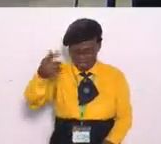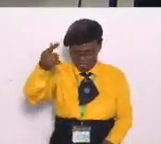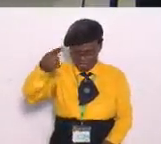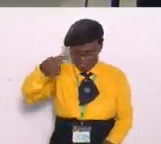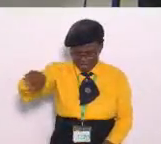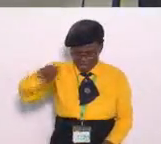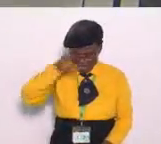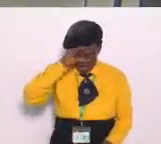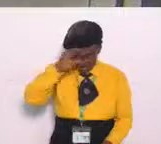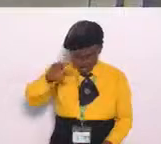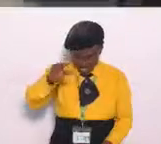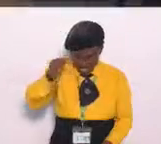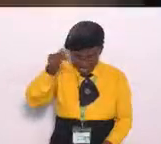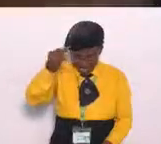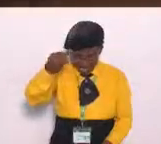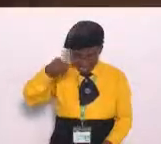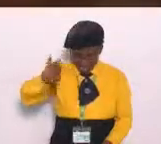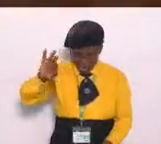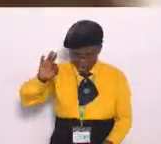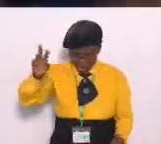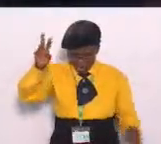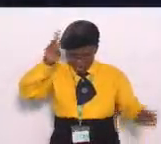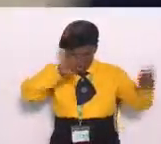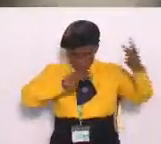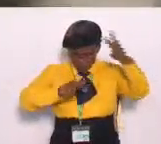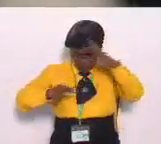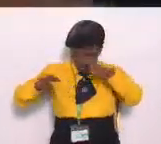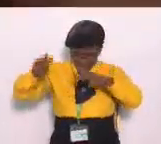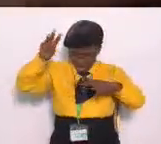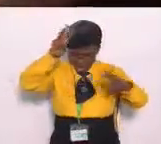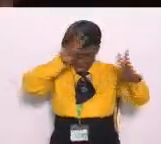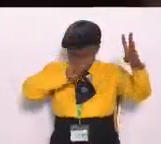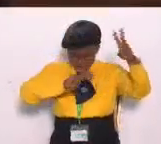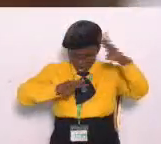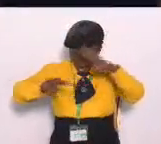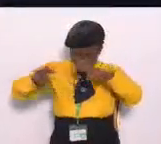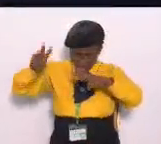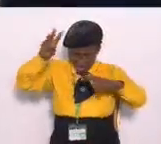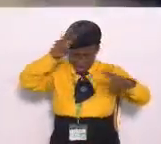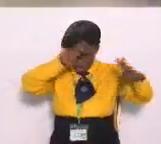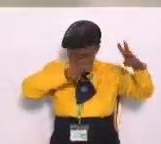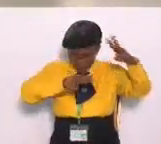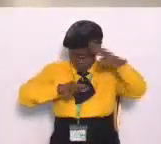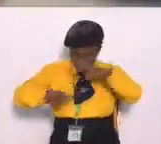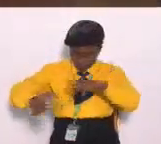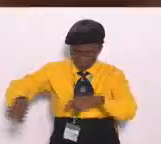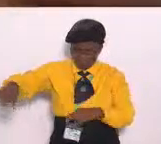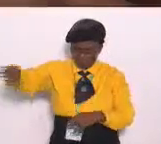Jehovah, the man of